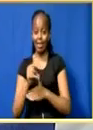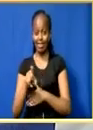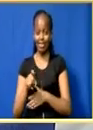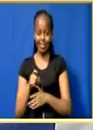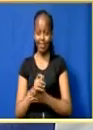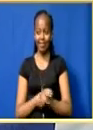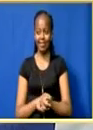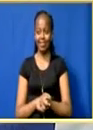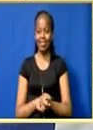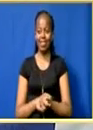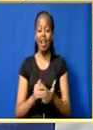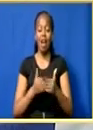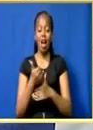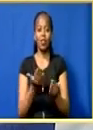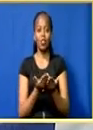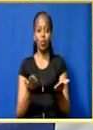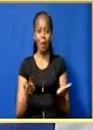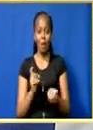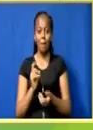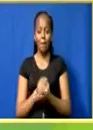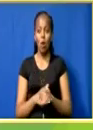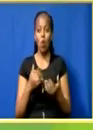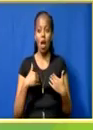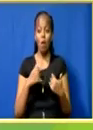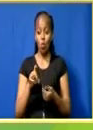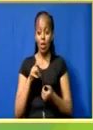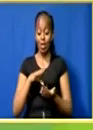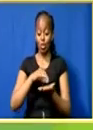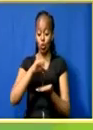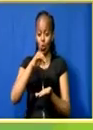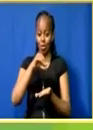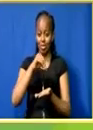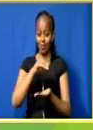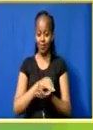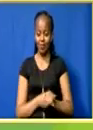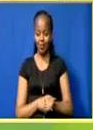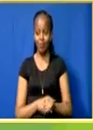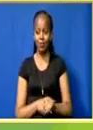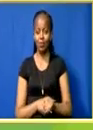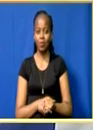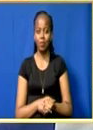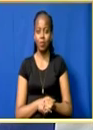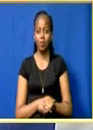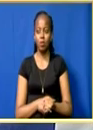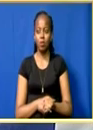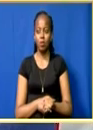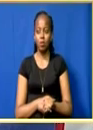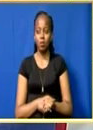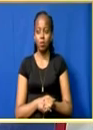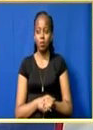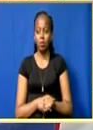Right, okay. After chopping board, uh-huh. no, we need salt. Okay. We need a basin. Here we go.